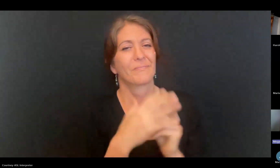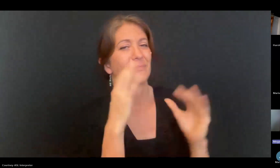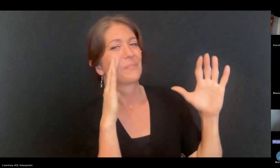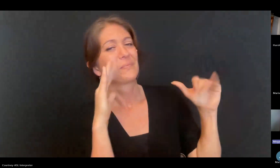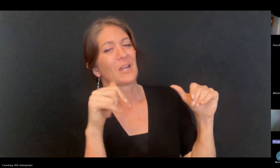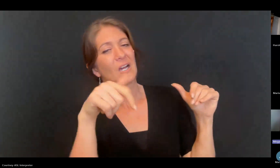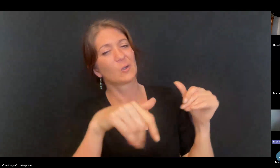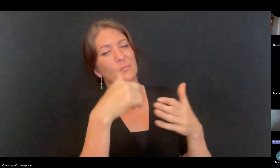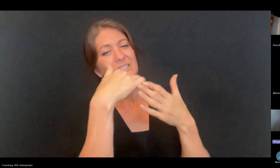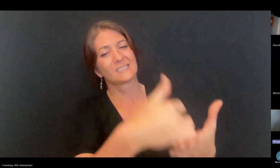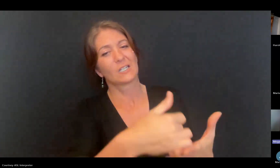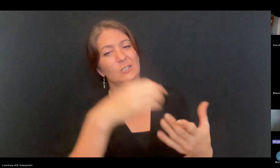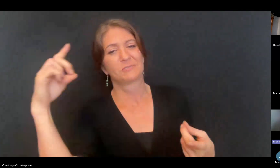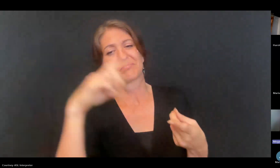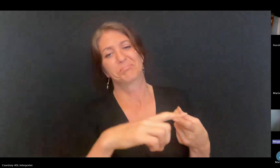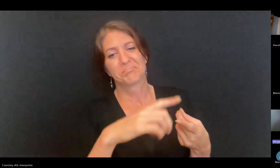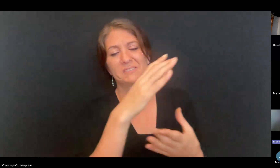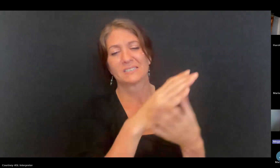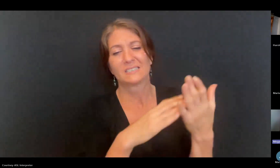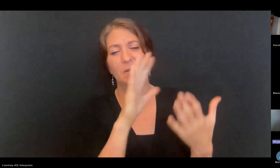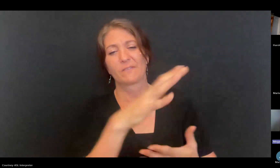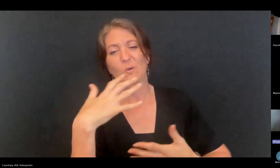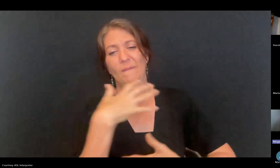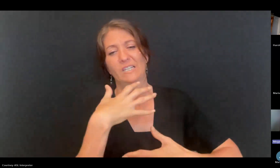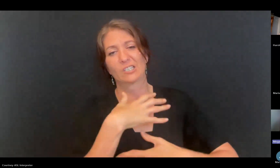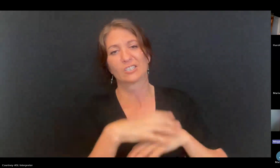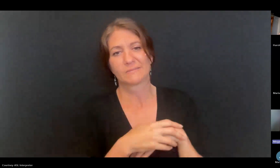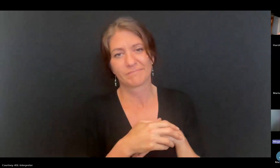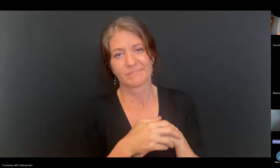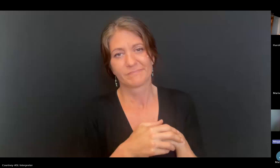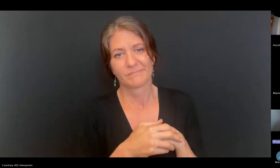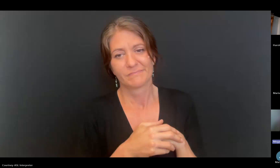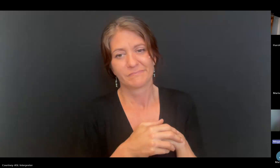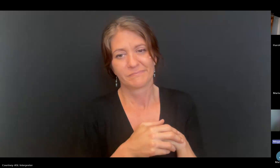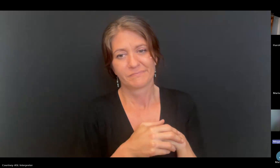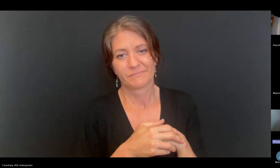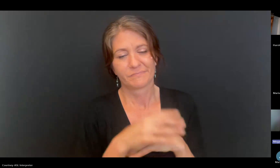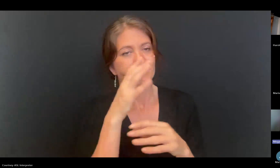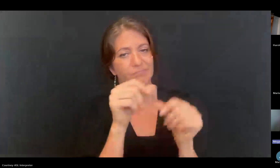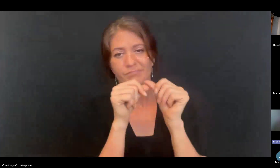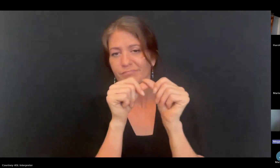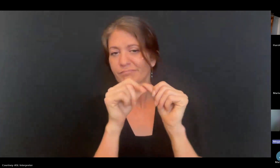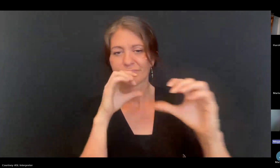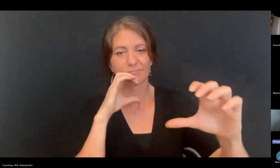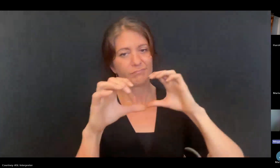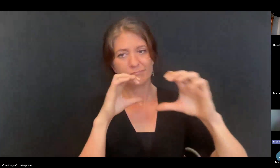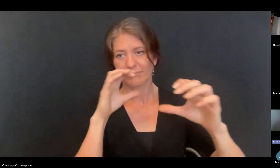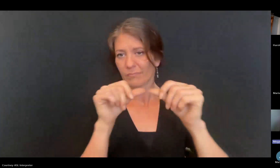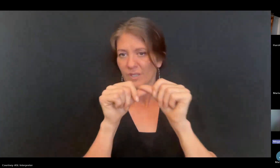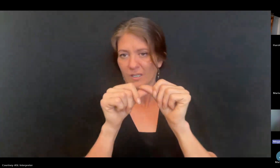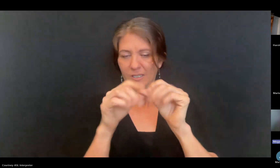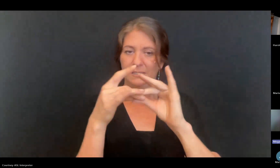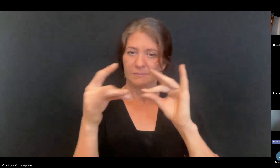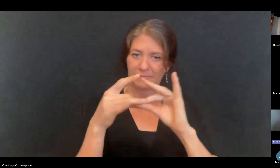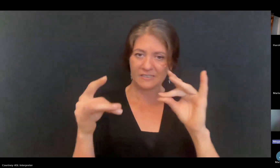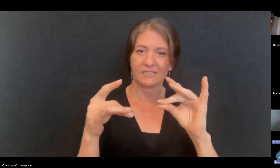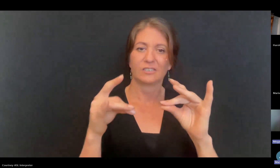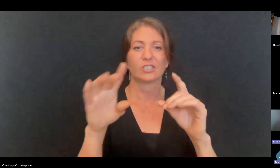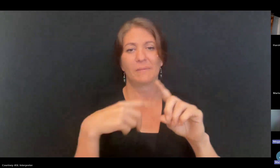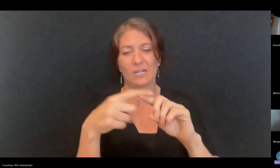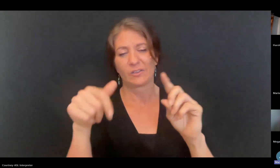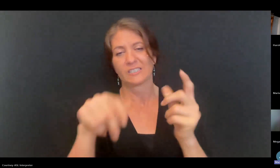this helps alleviate some fears, and we're going to be in constant communication to continue to message the change as it